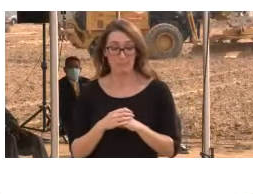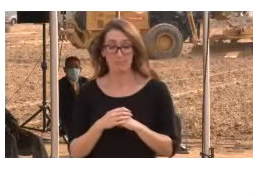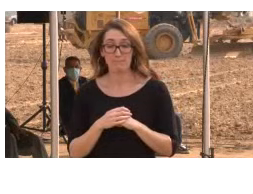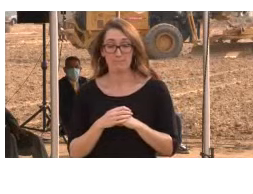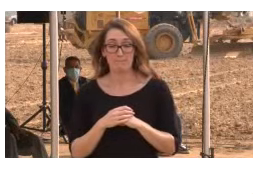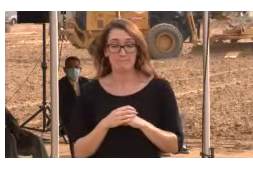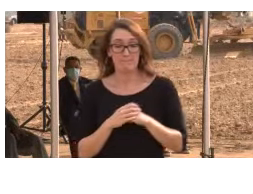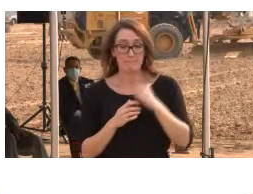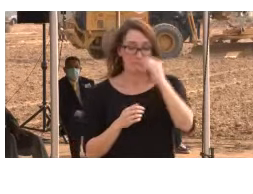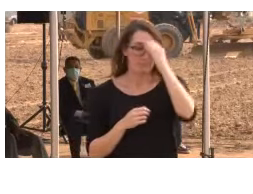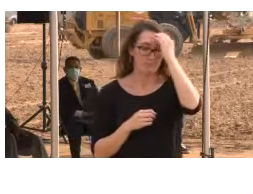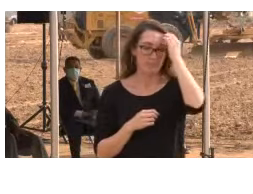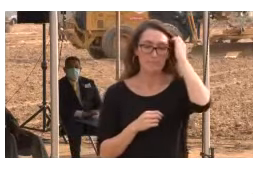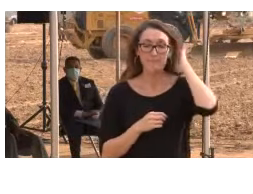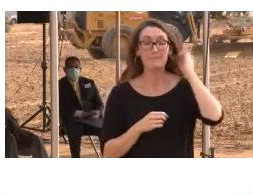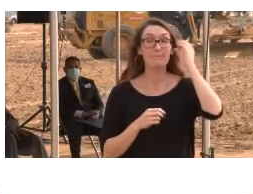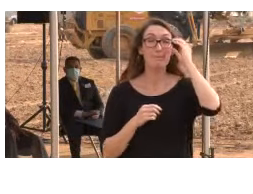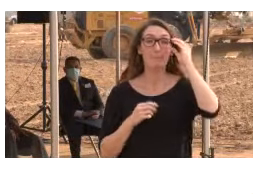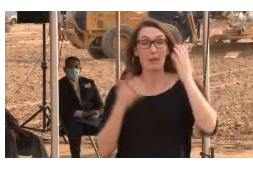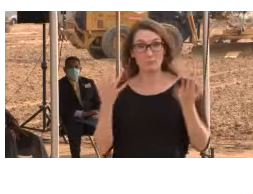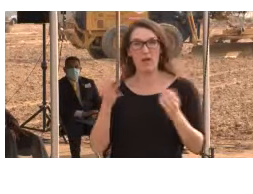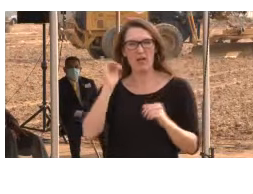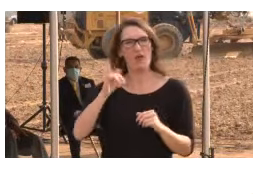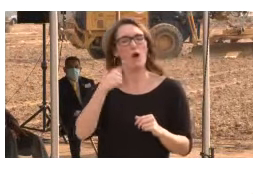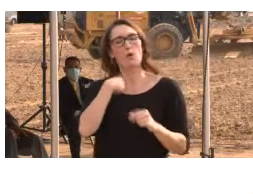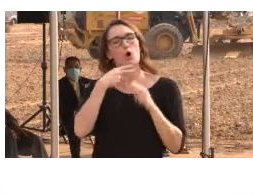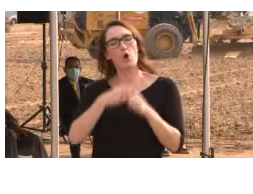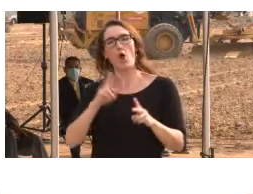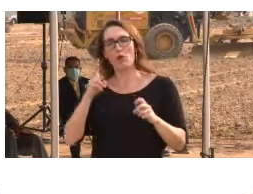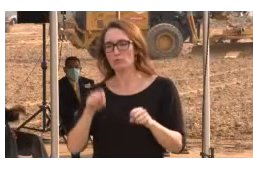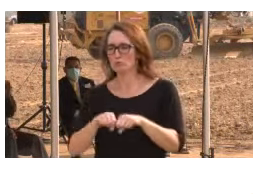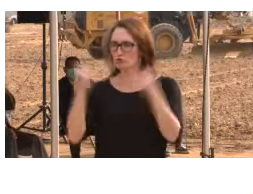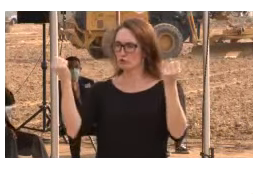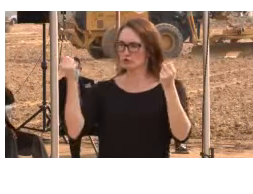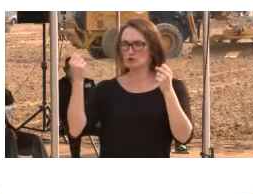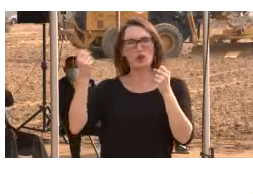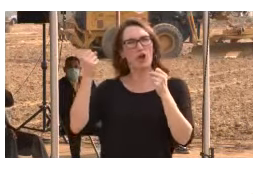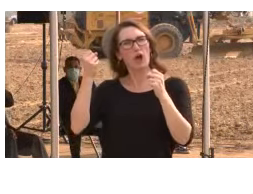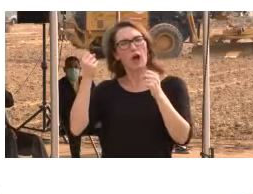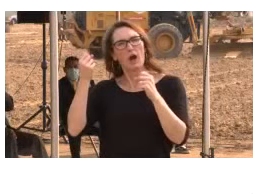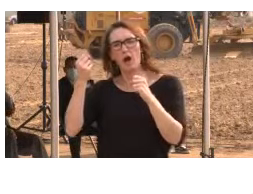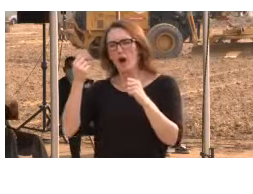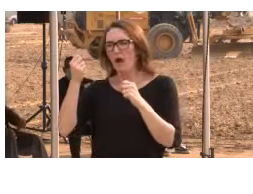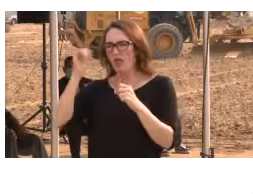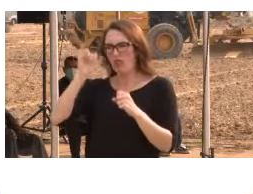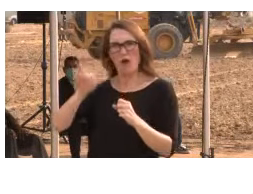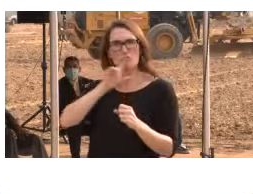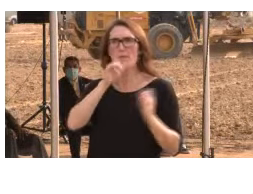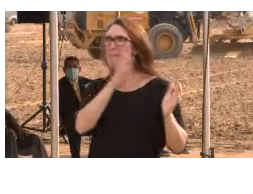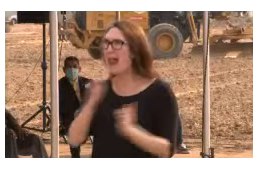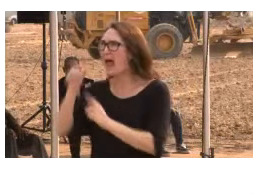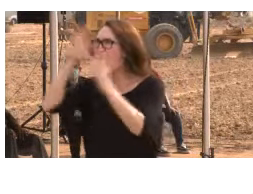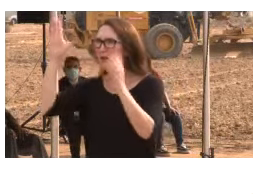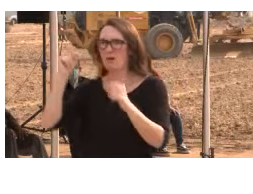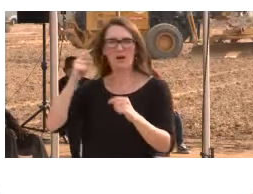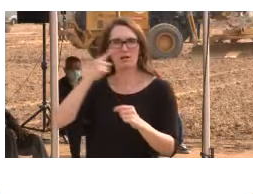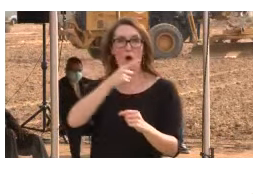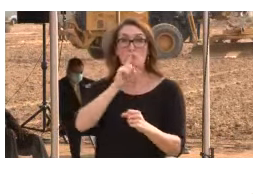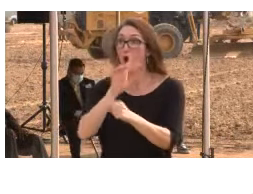And this is the repairing of this breach. We call this a groundbreaking. It is really